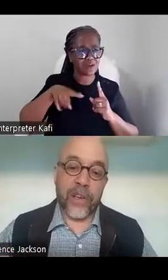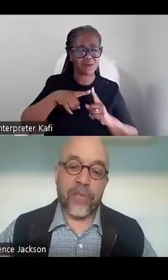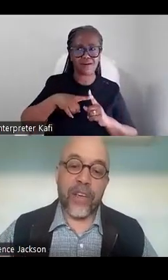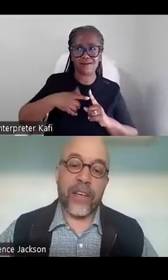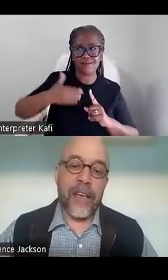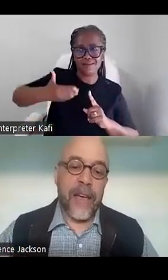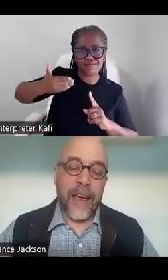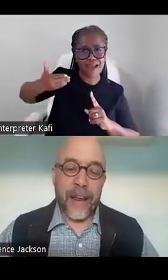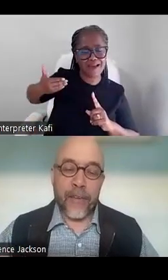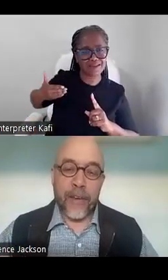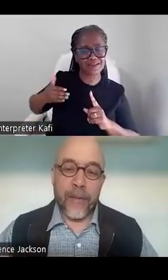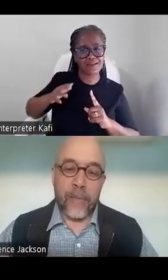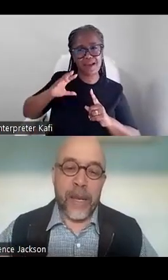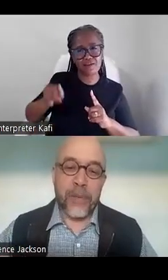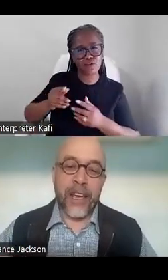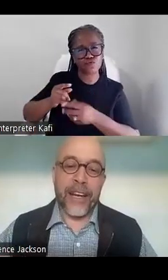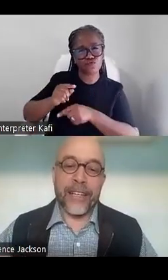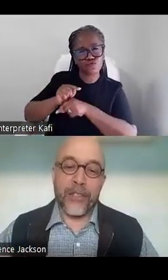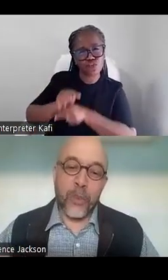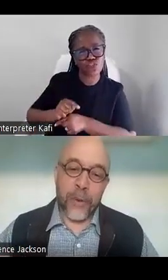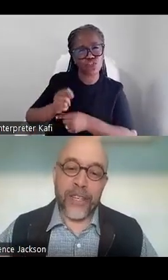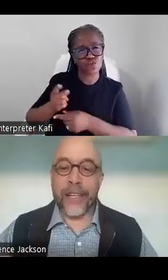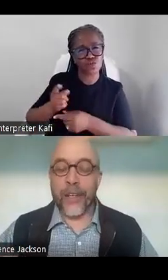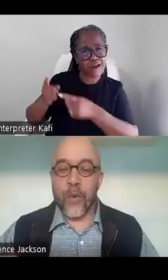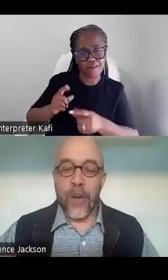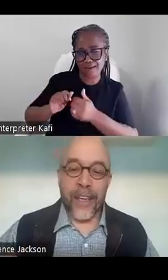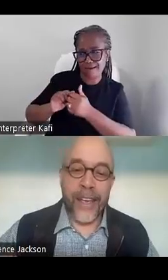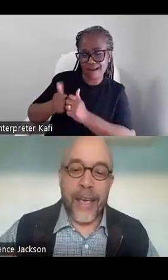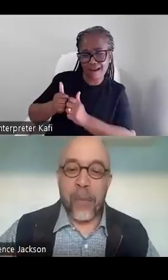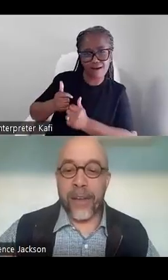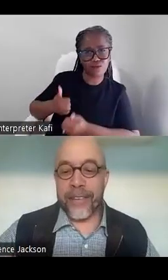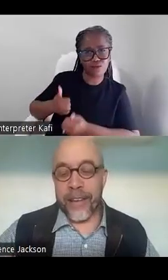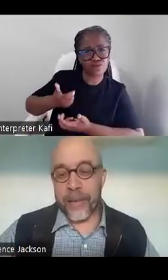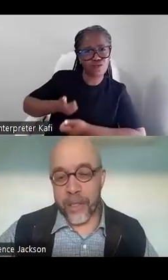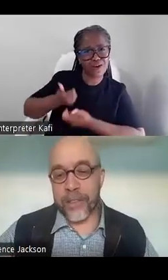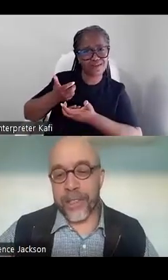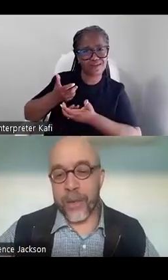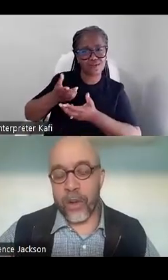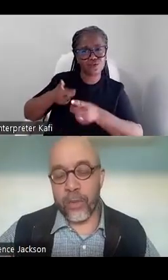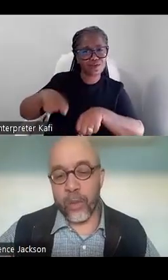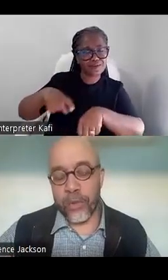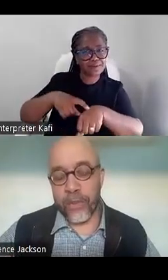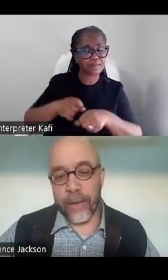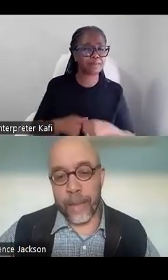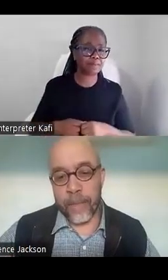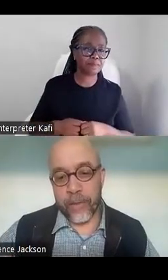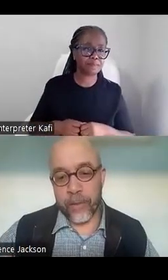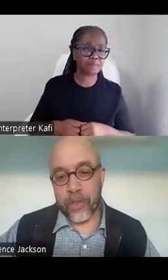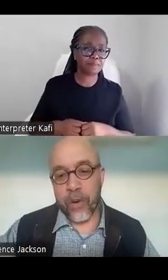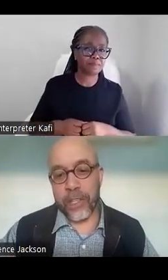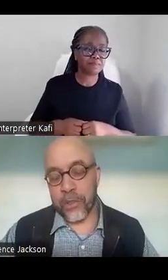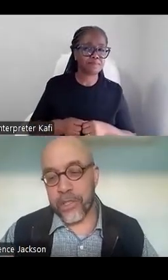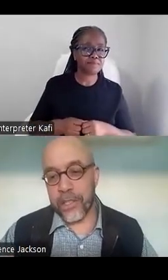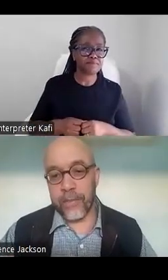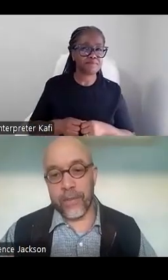were conveyed. And maybe not in a super technical way, but certainly one with a